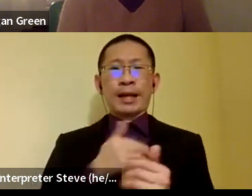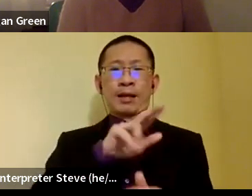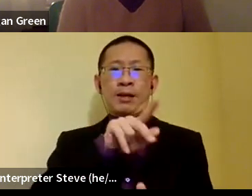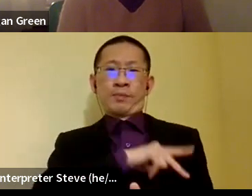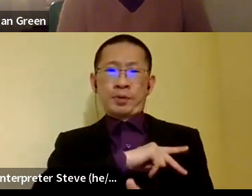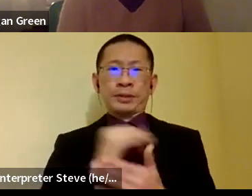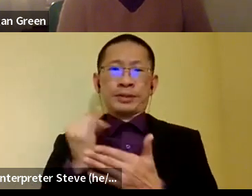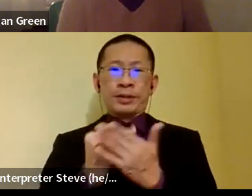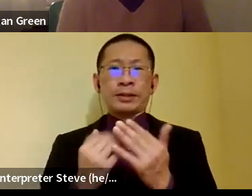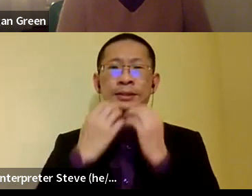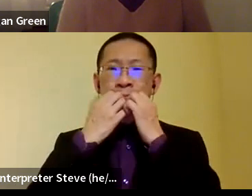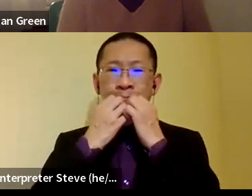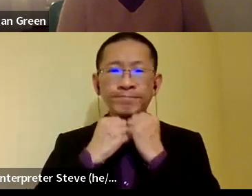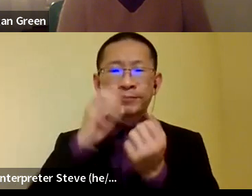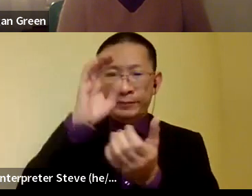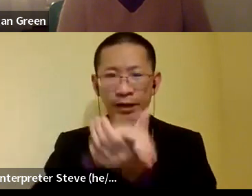and our artistic values.